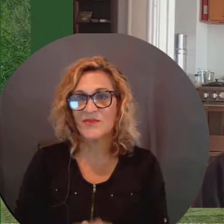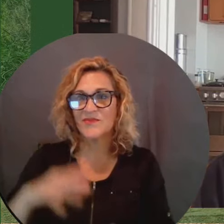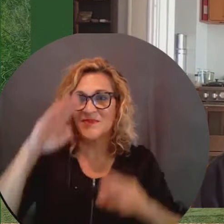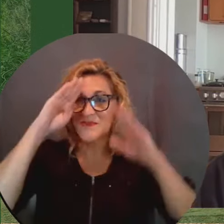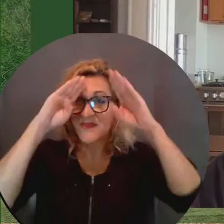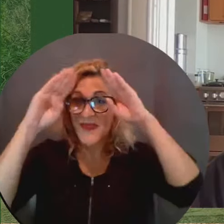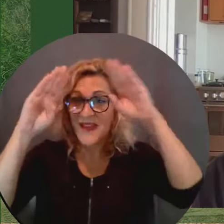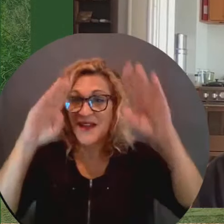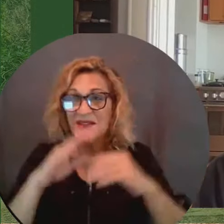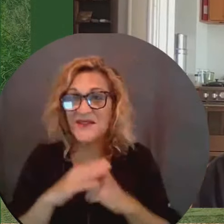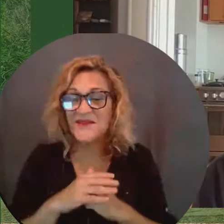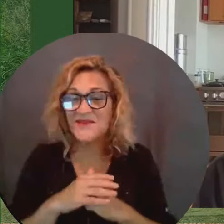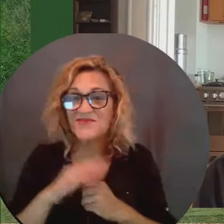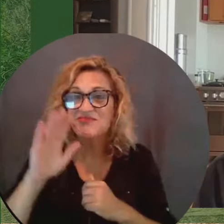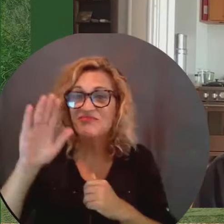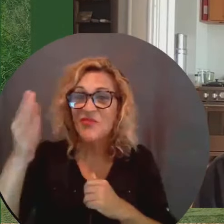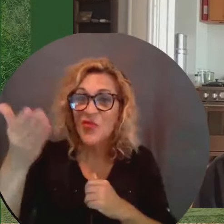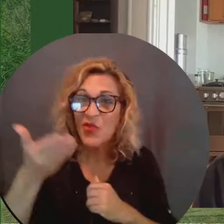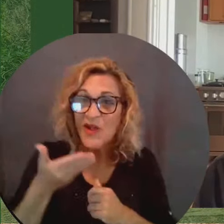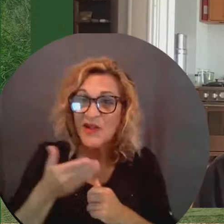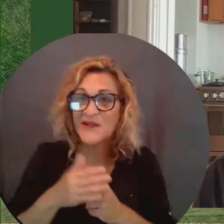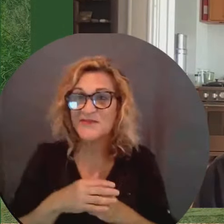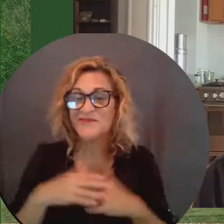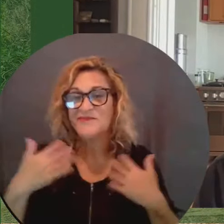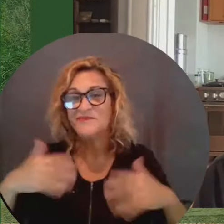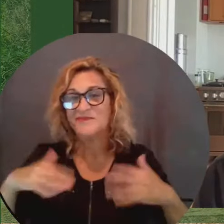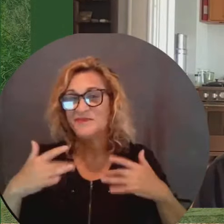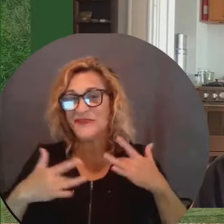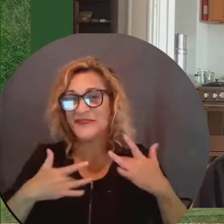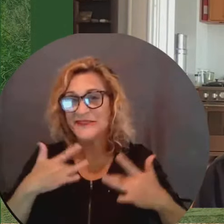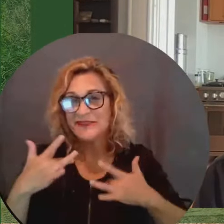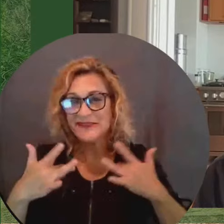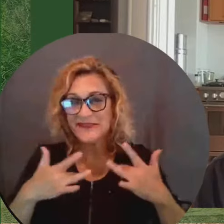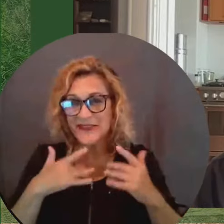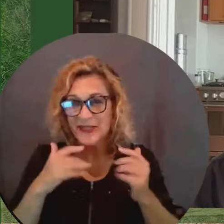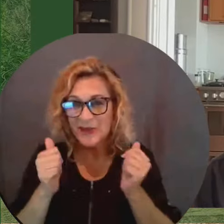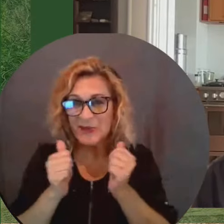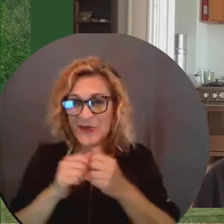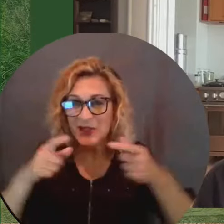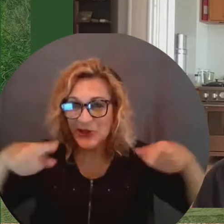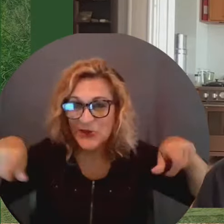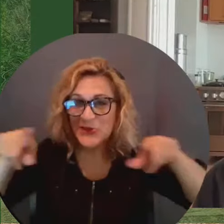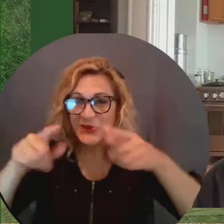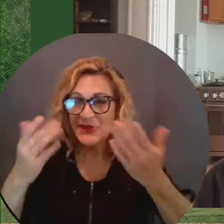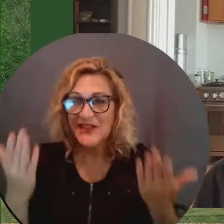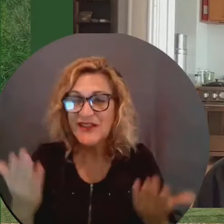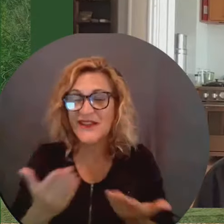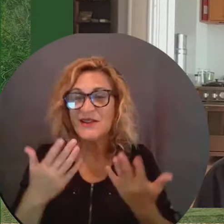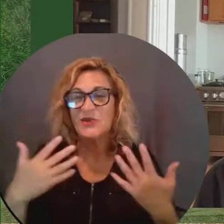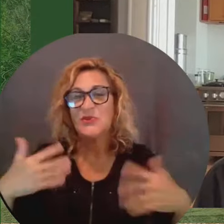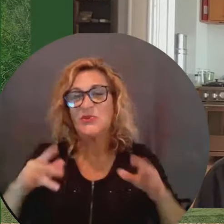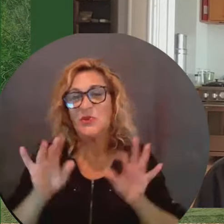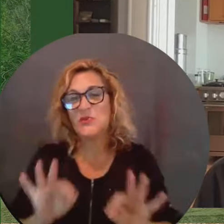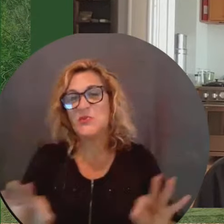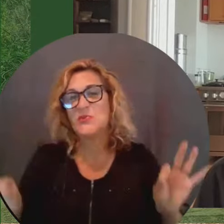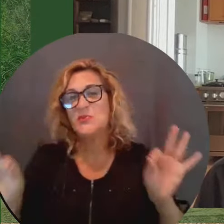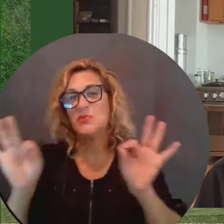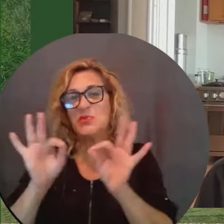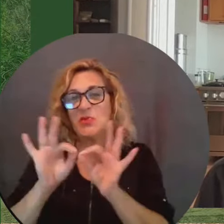Hi, everyone. Welcome. So excited to be with you all here at this really important